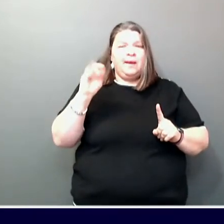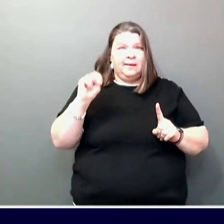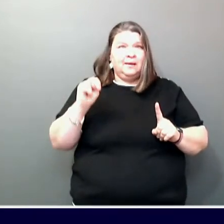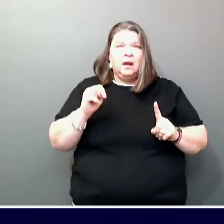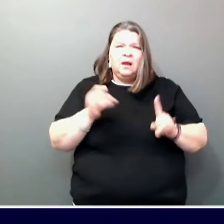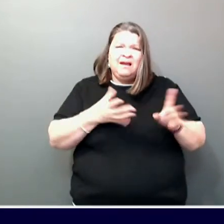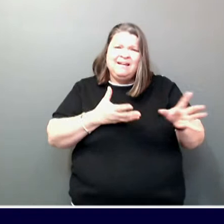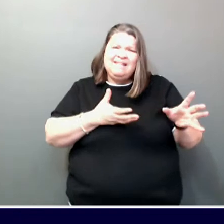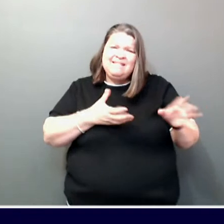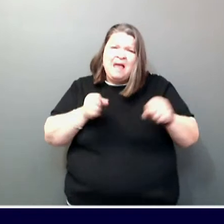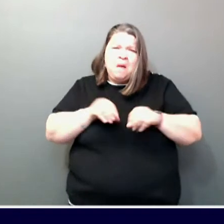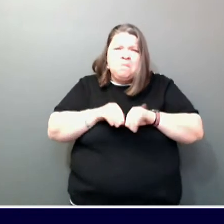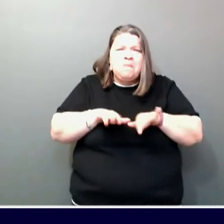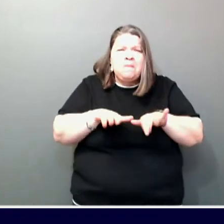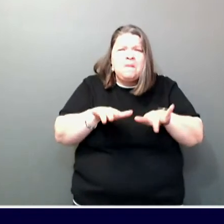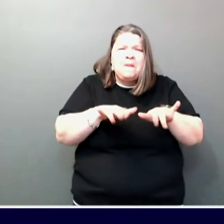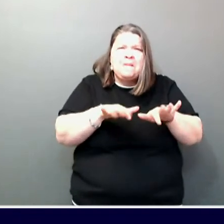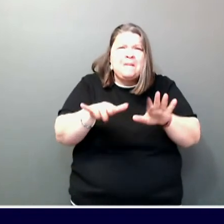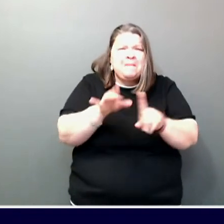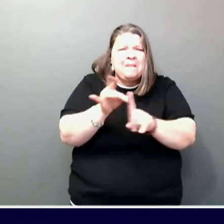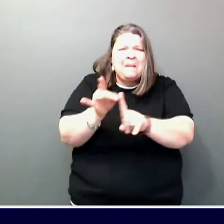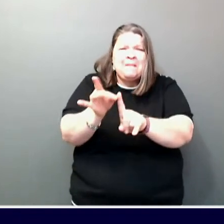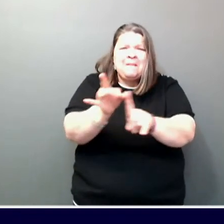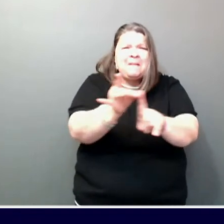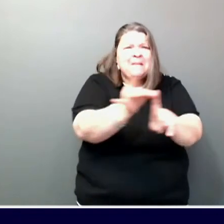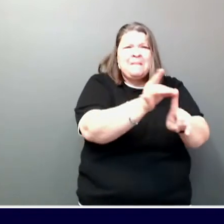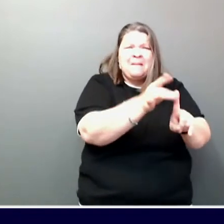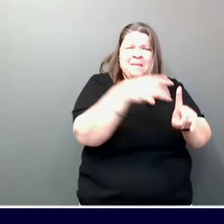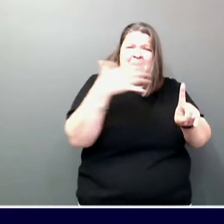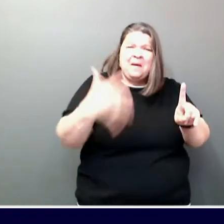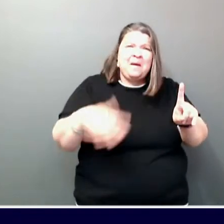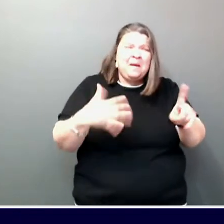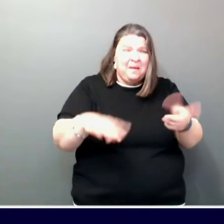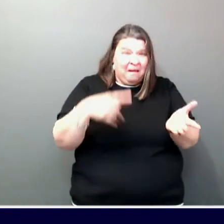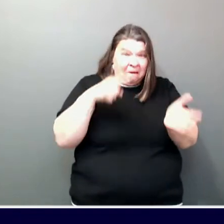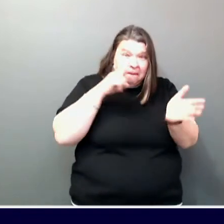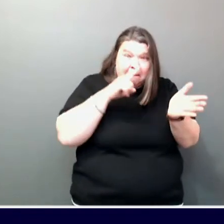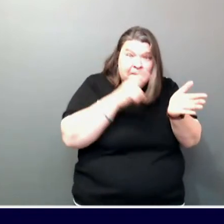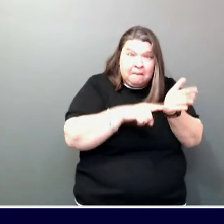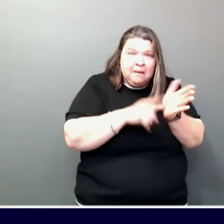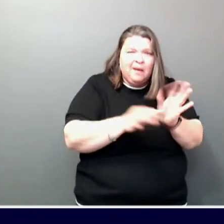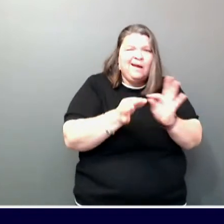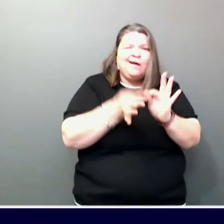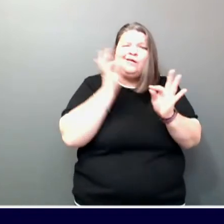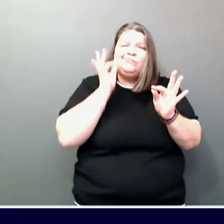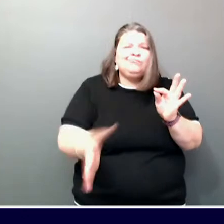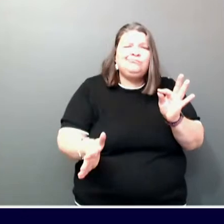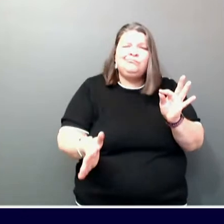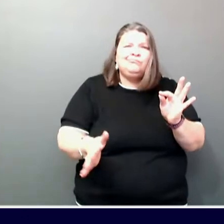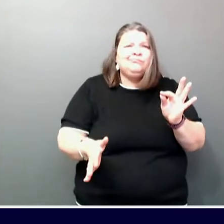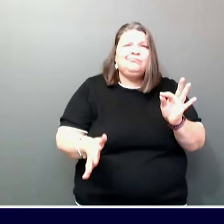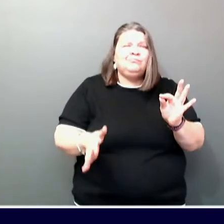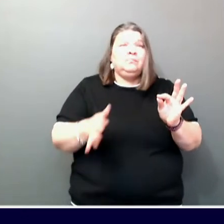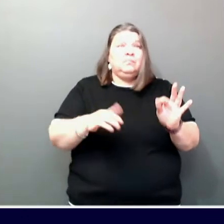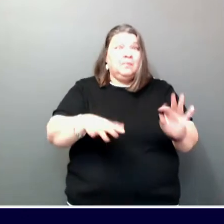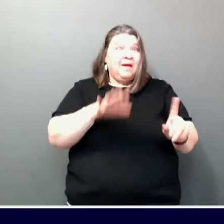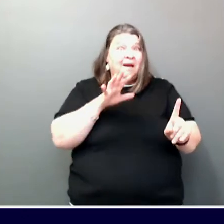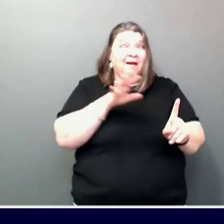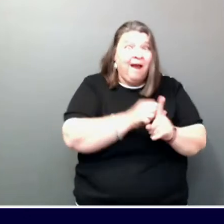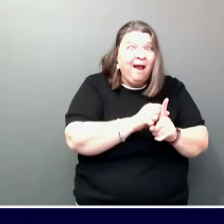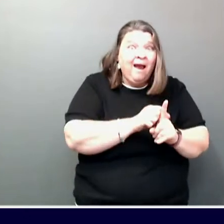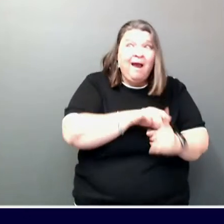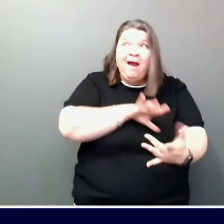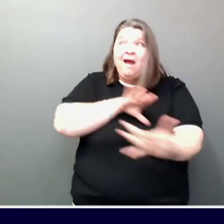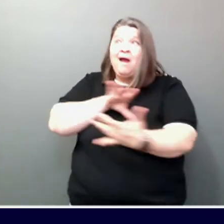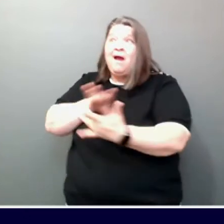tracing loses its effectiveness, regardless of whether there is masking in place. The second thing I'd like to